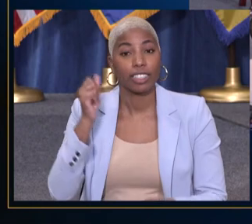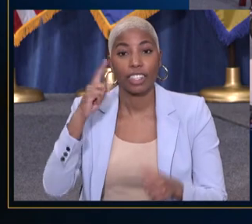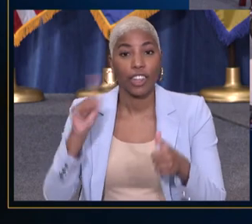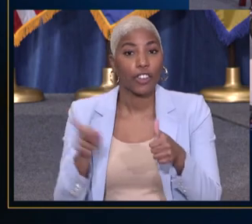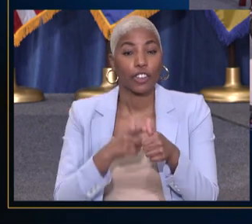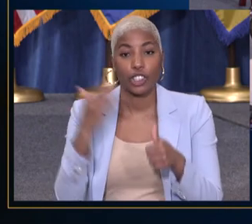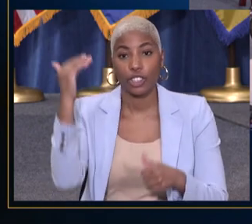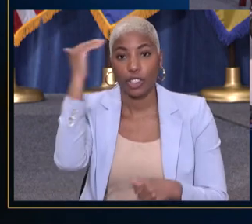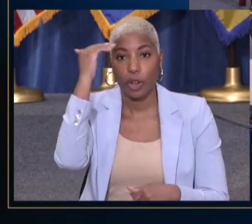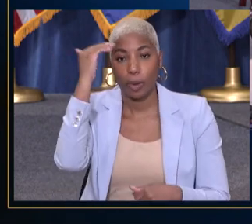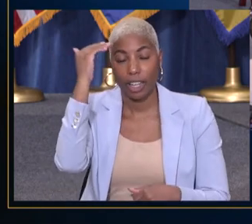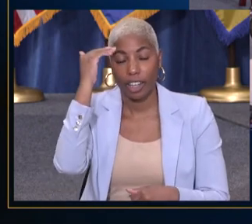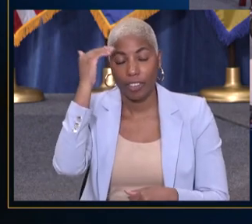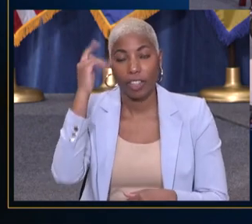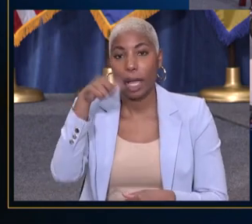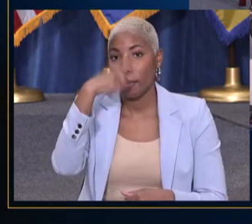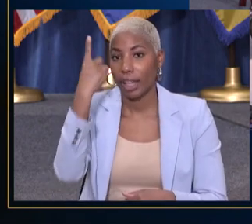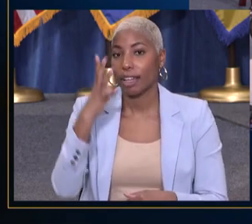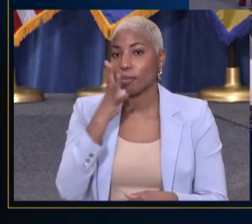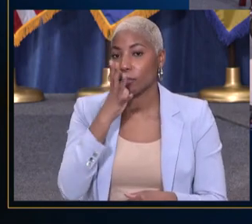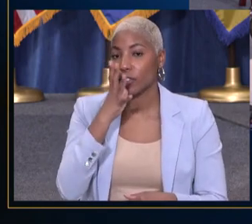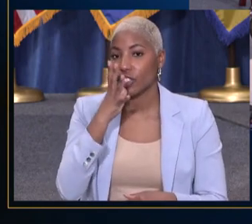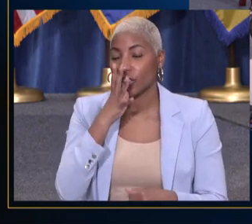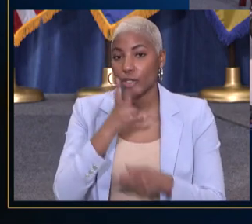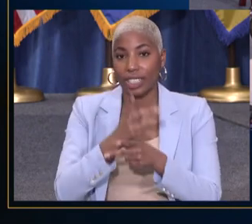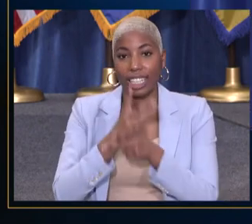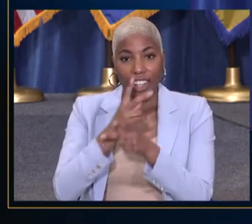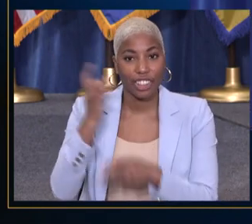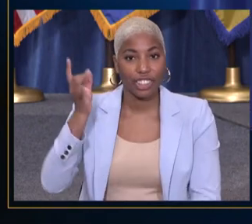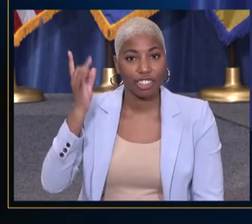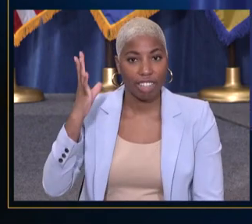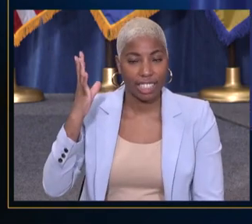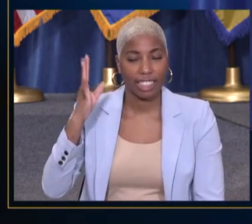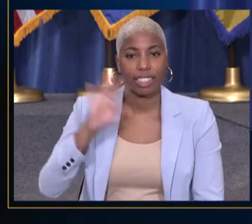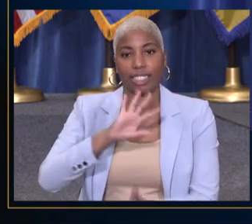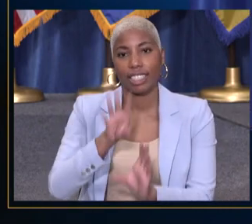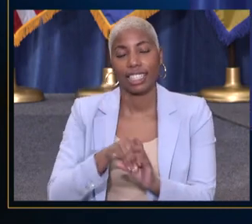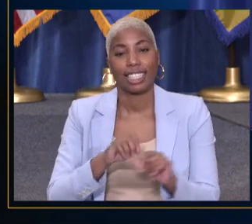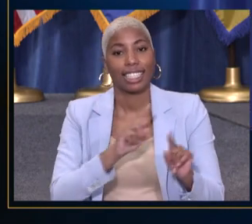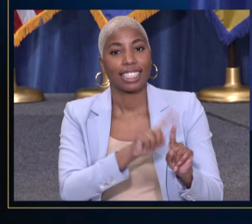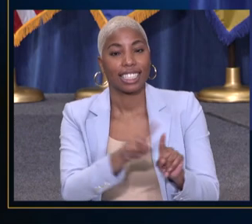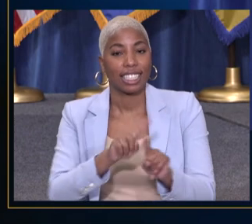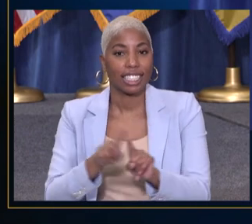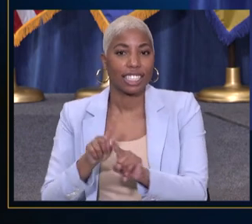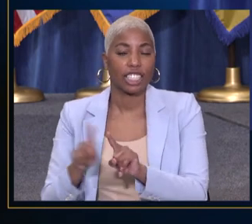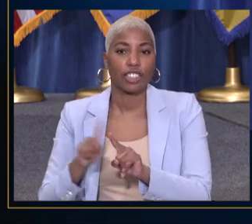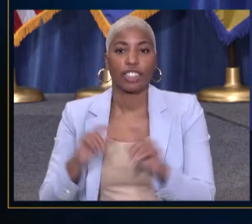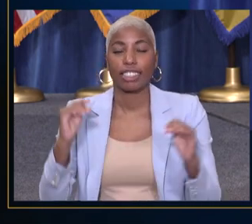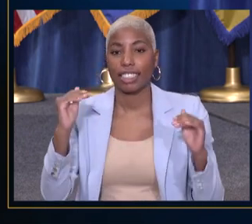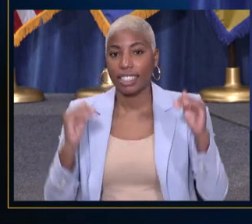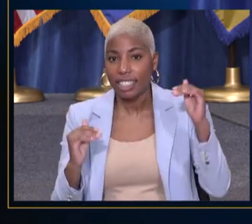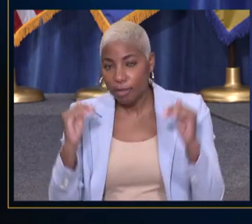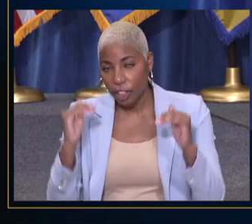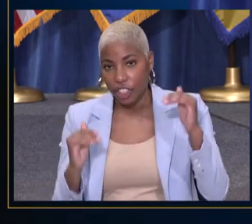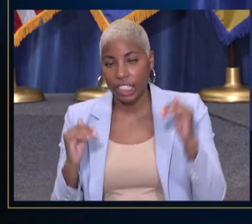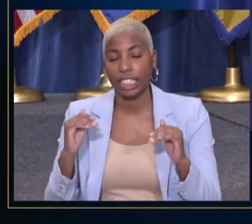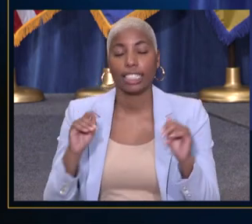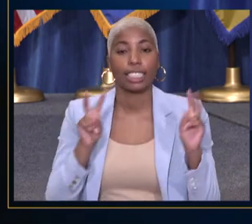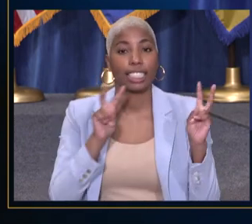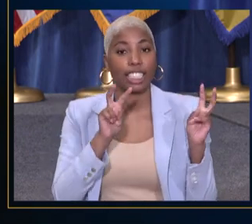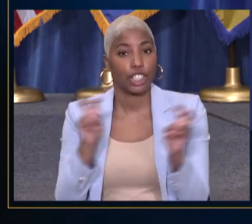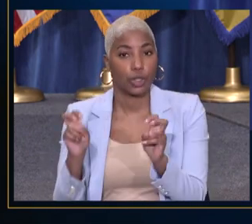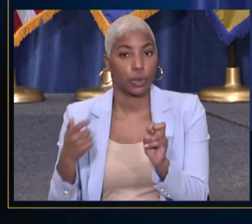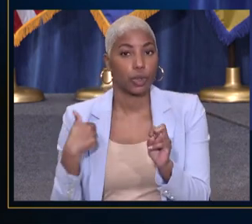of the Black maternal health crisis is part of all of the different disparities and issues that